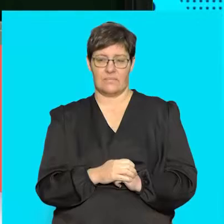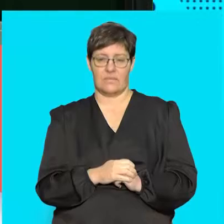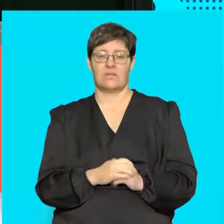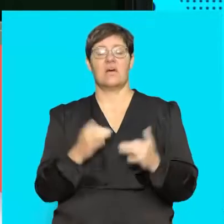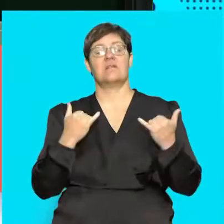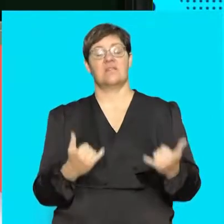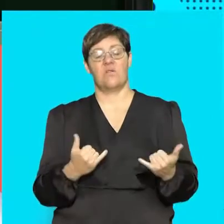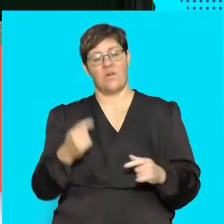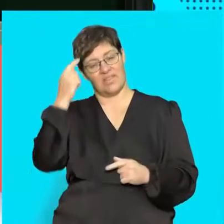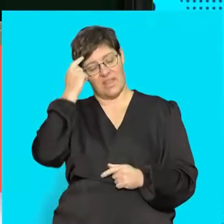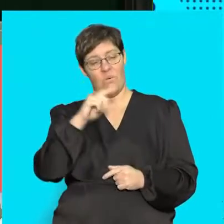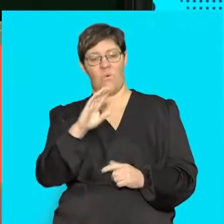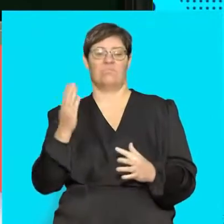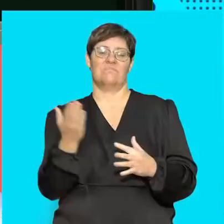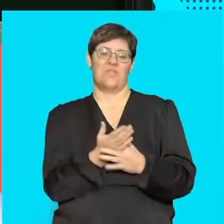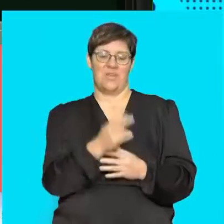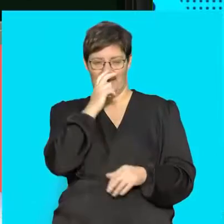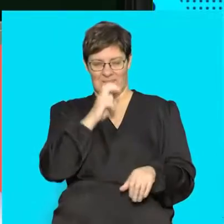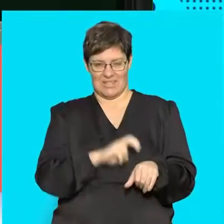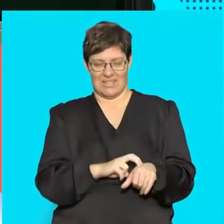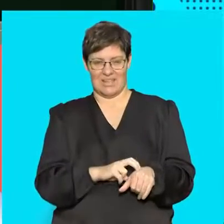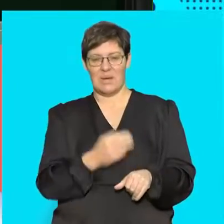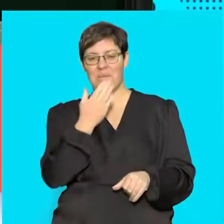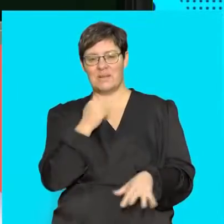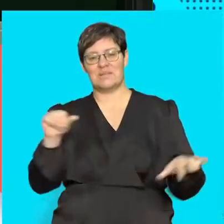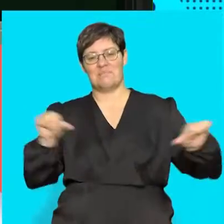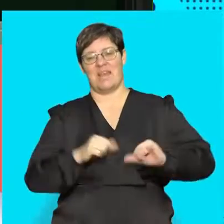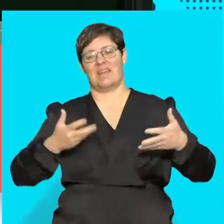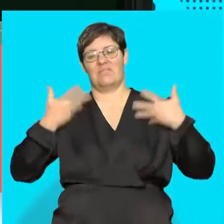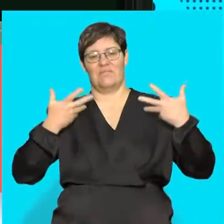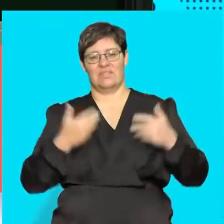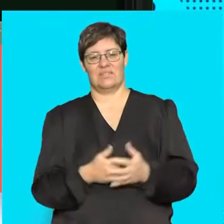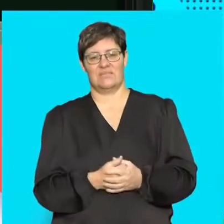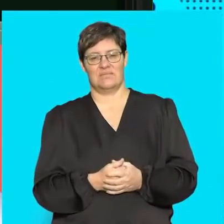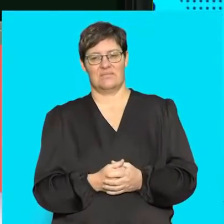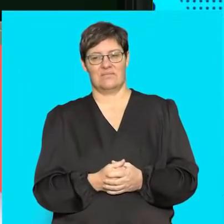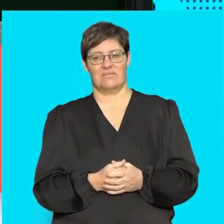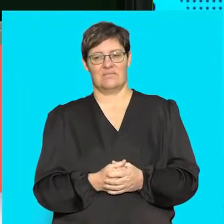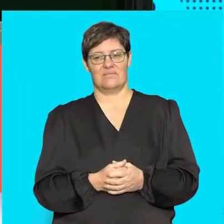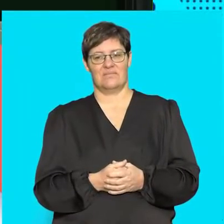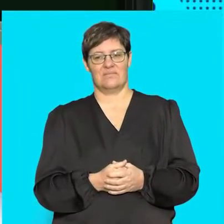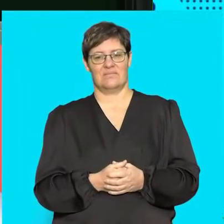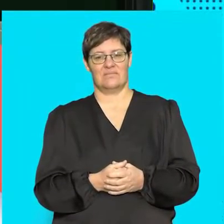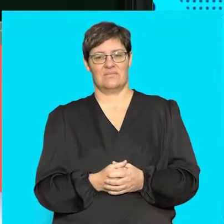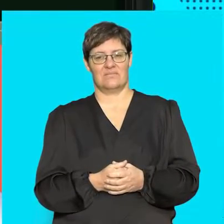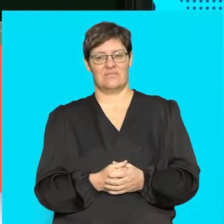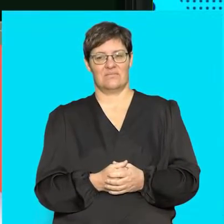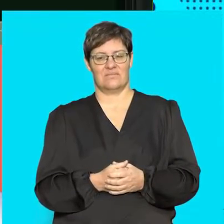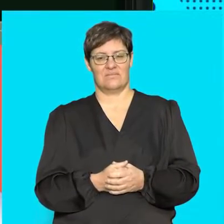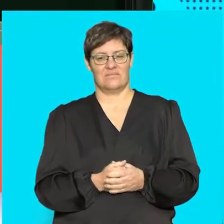And that brings us to the point where I think we all need now. Please come back refreshed.